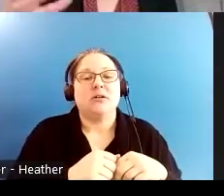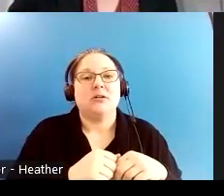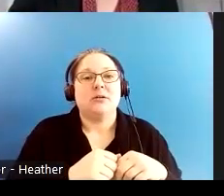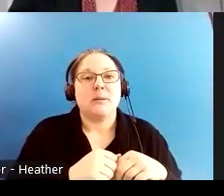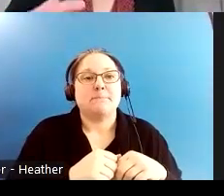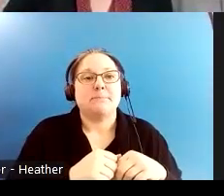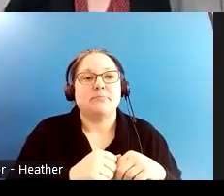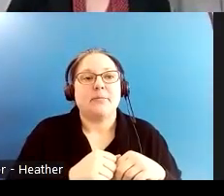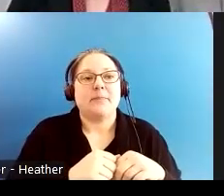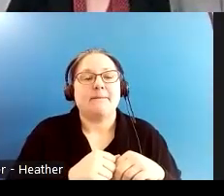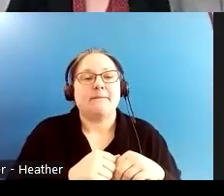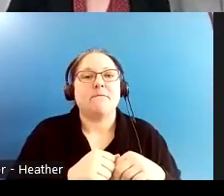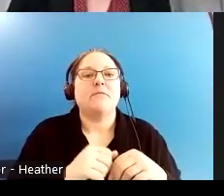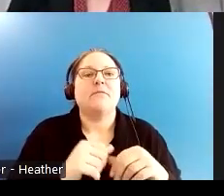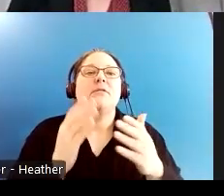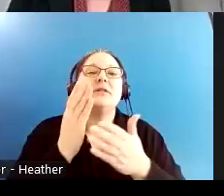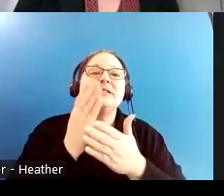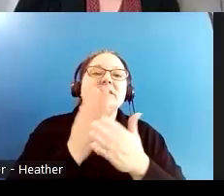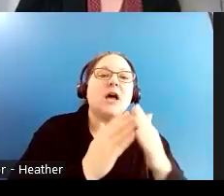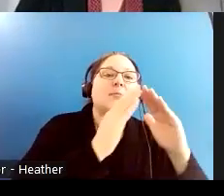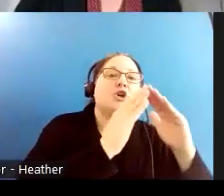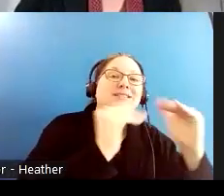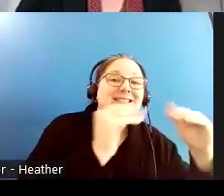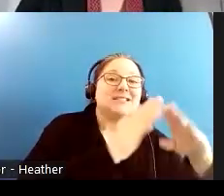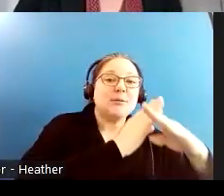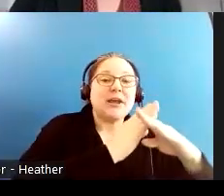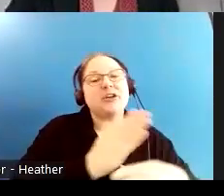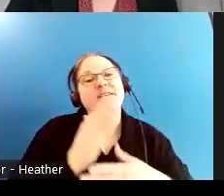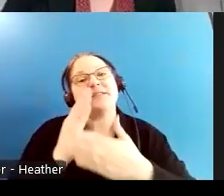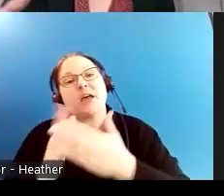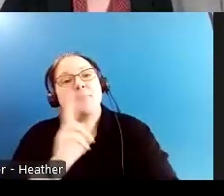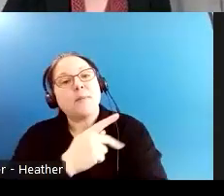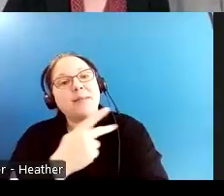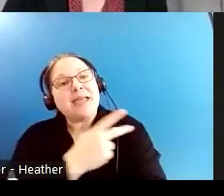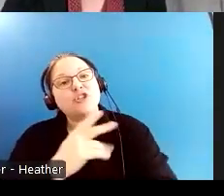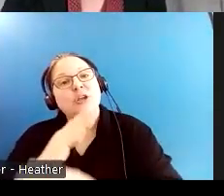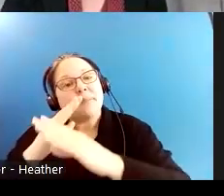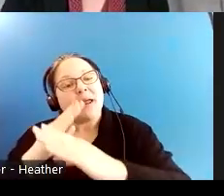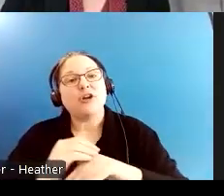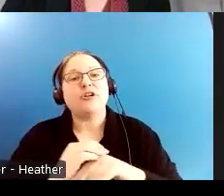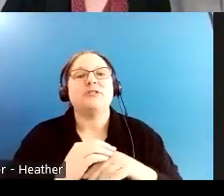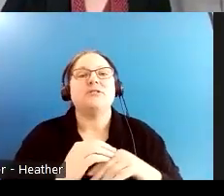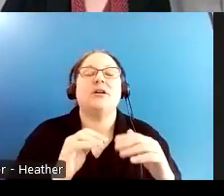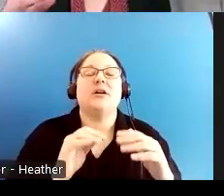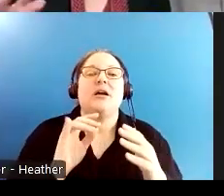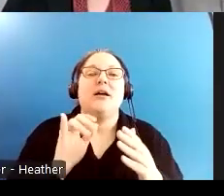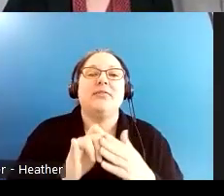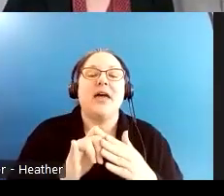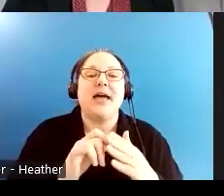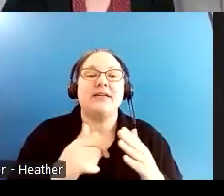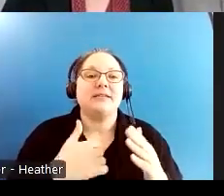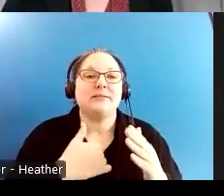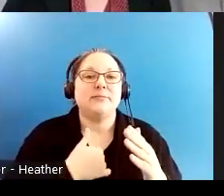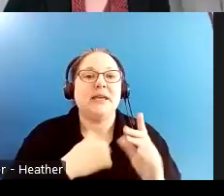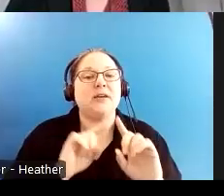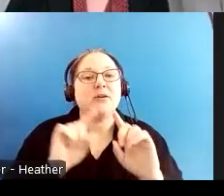these are kind of patient level, but also systems level barriers. This is a picture of myself and our LCSW at an encampment